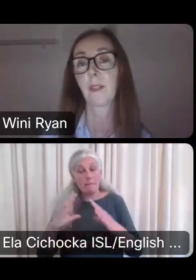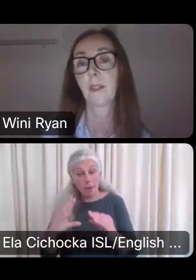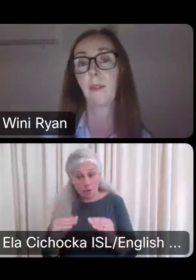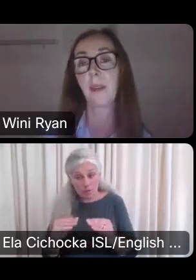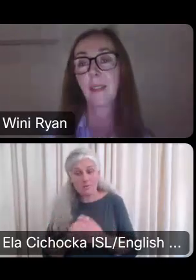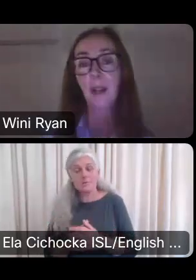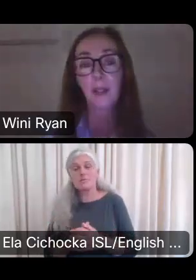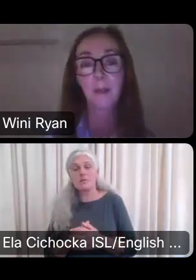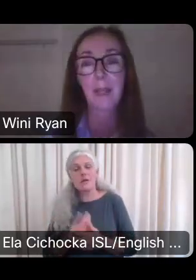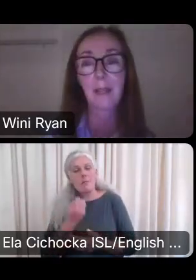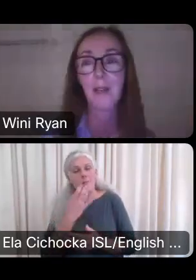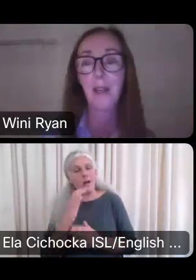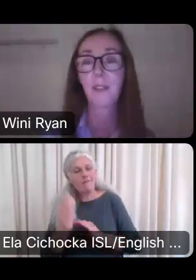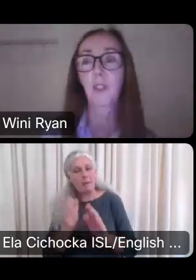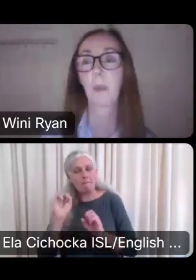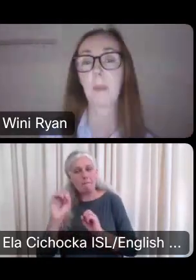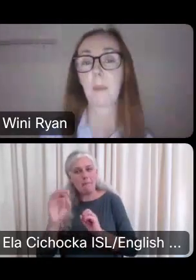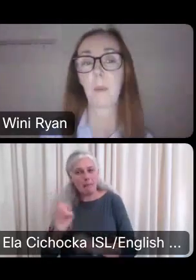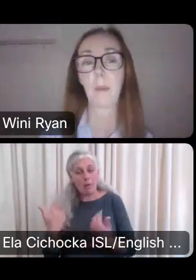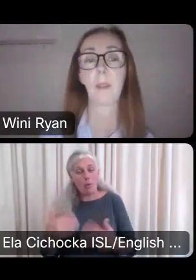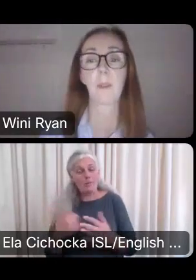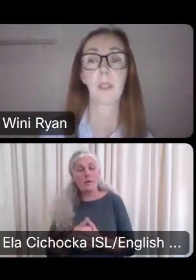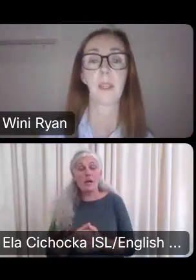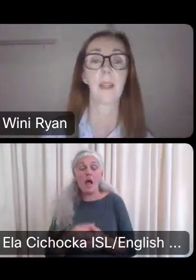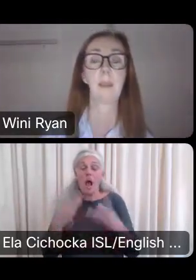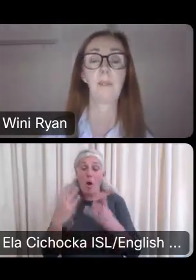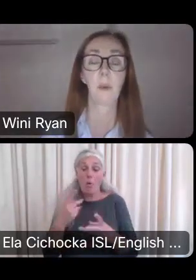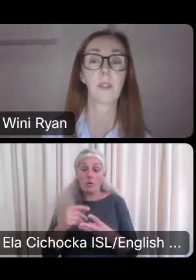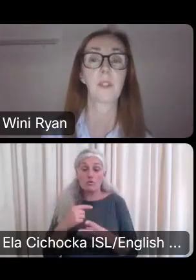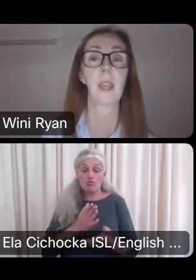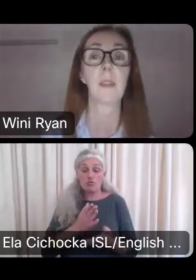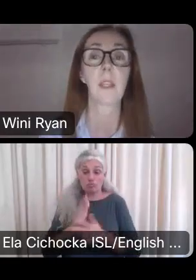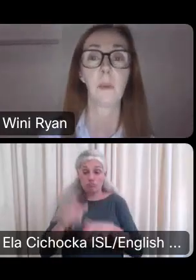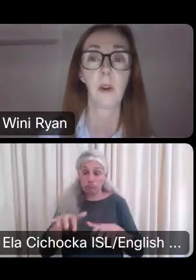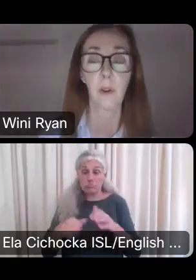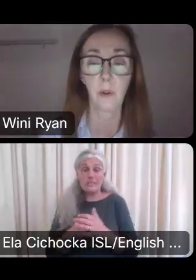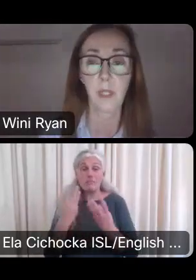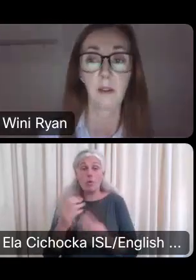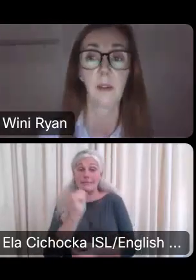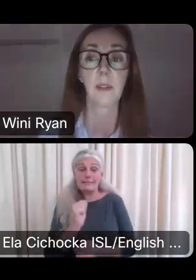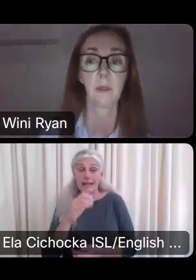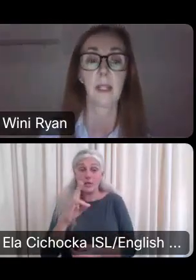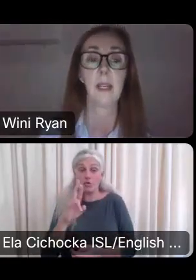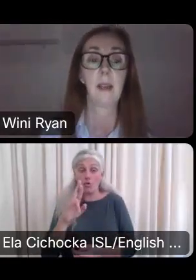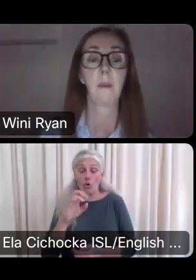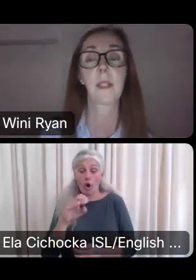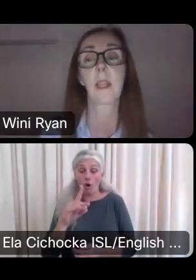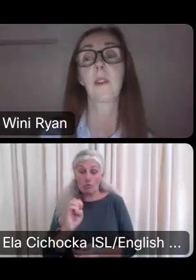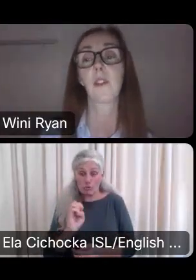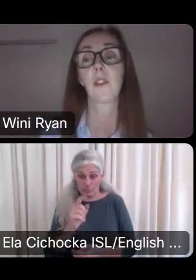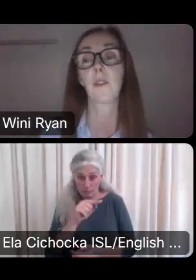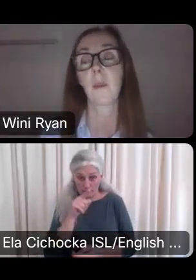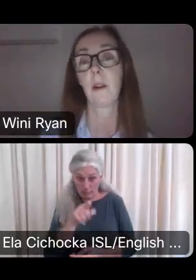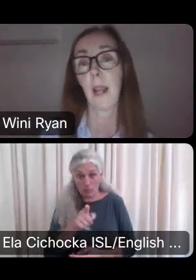Lovely, some lovely skills coming in there. So just while people are popping those in, if you want to scan the QR code here on the screen, that will